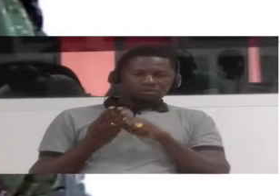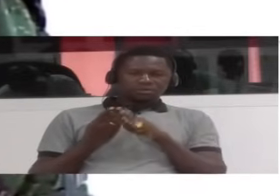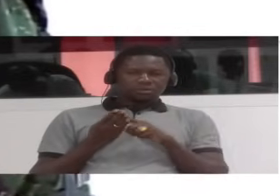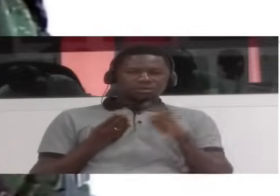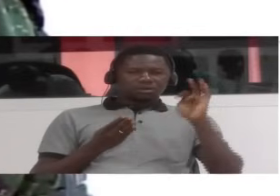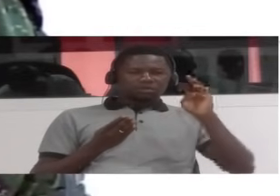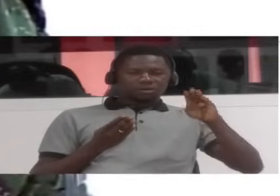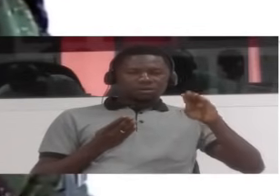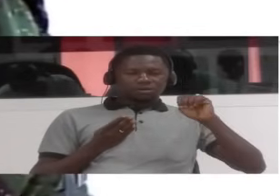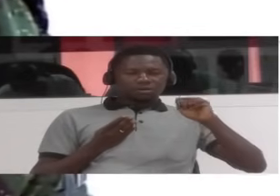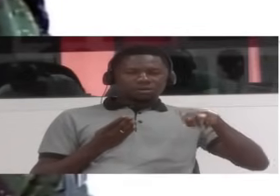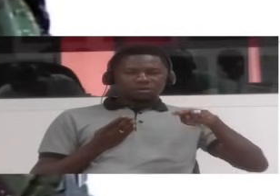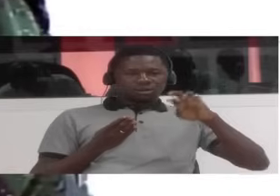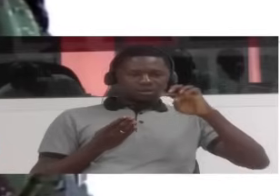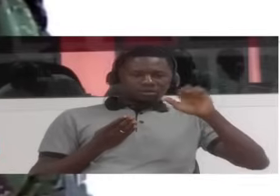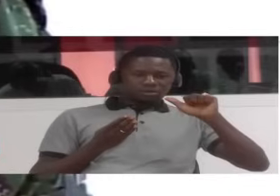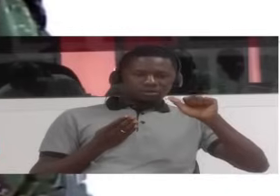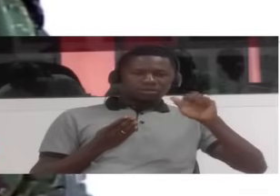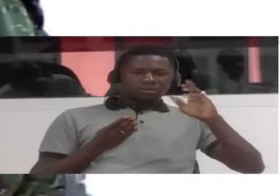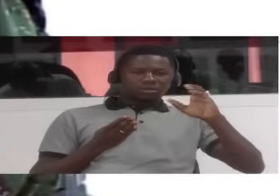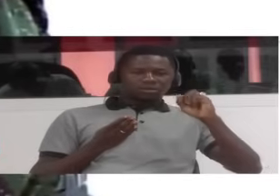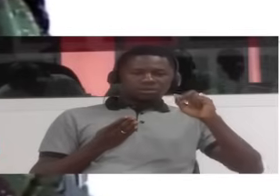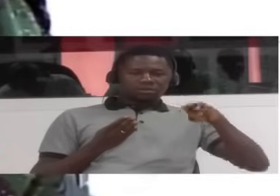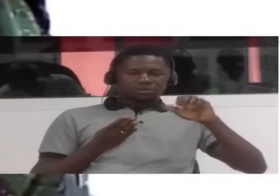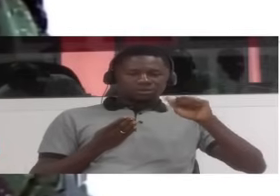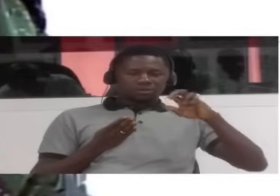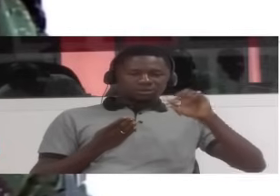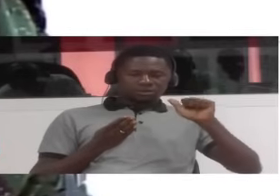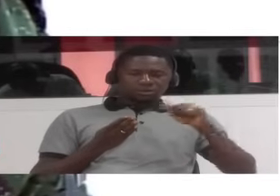Famara Kamara. Aliou Bojang.